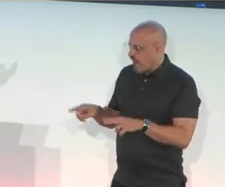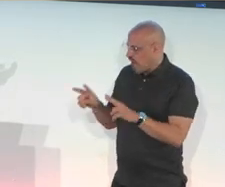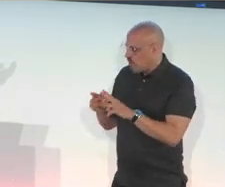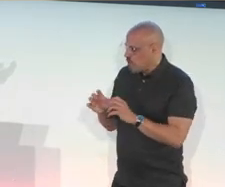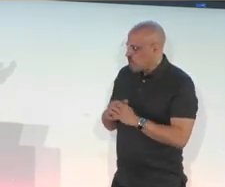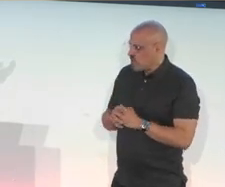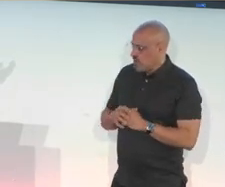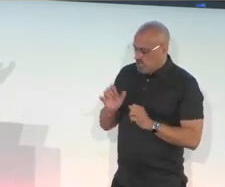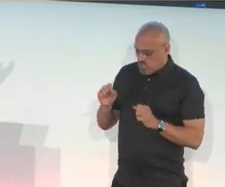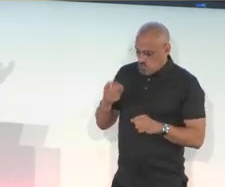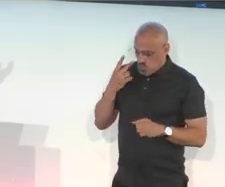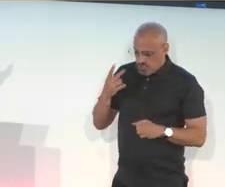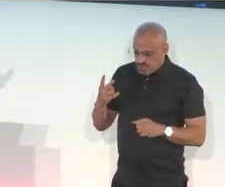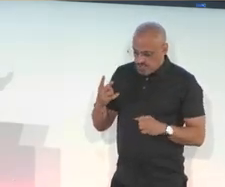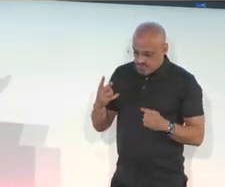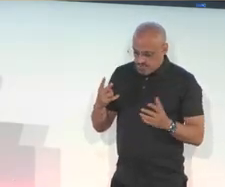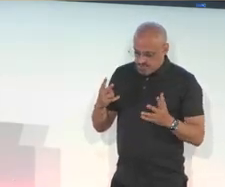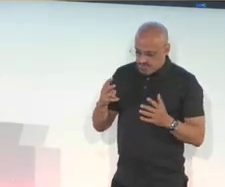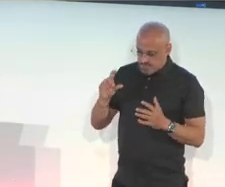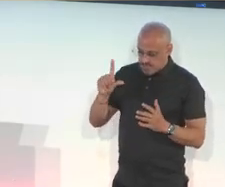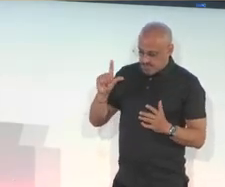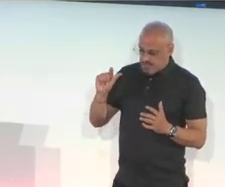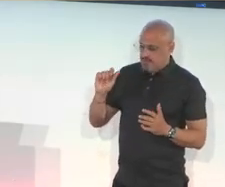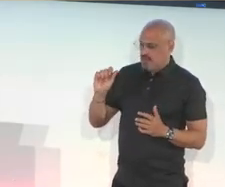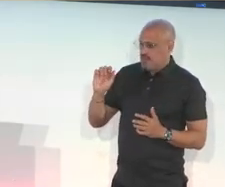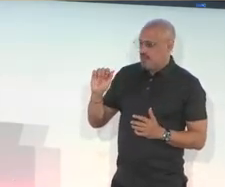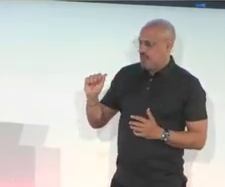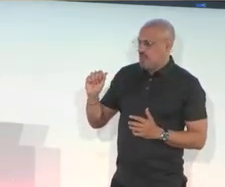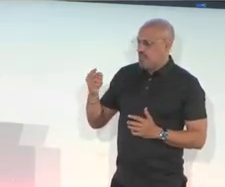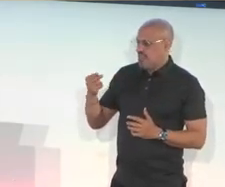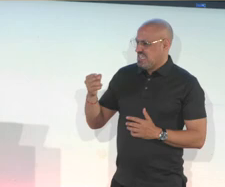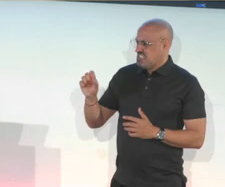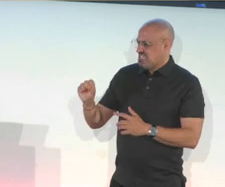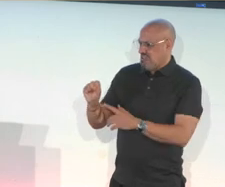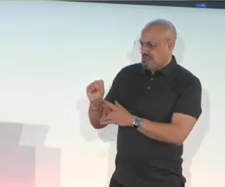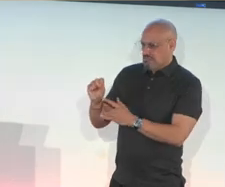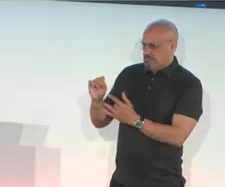will see the eliminate chess. I don't know what that means.